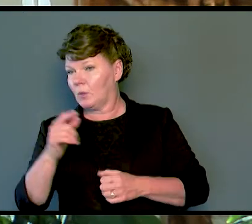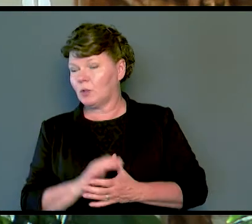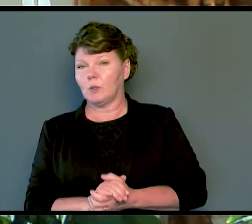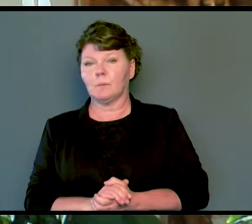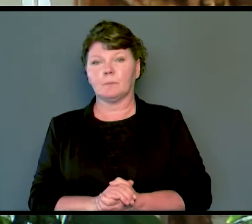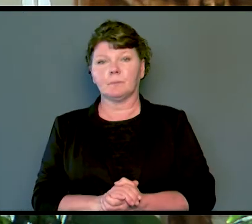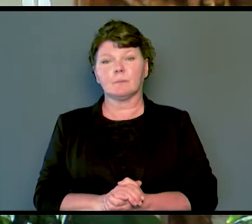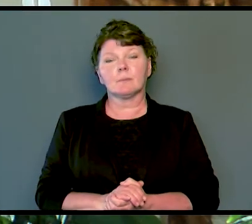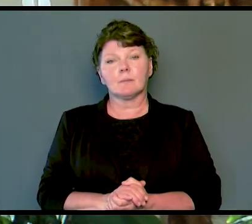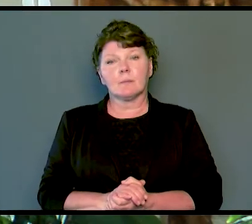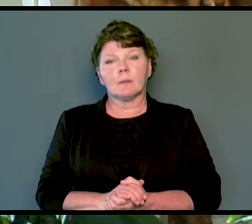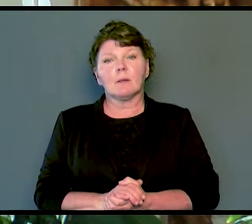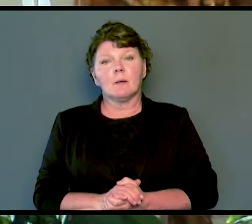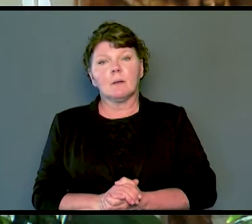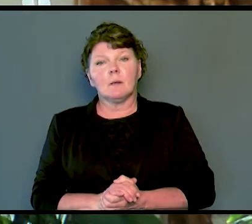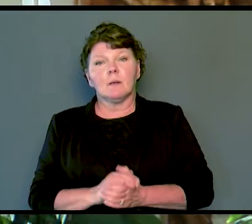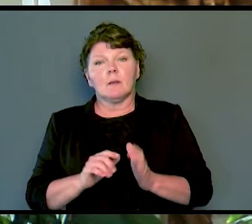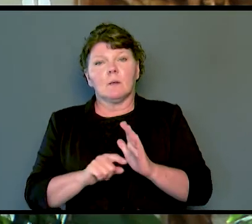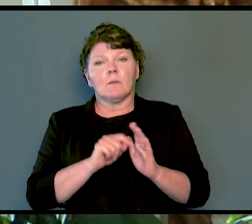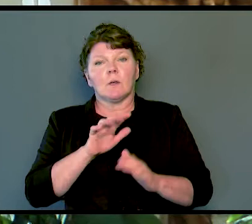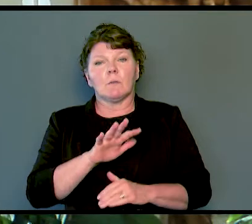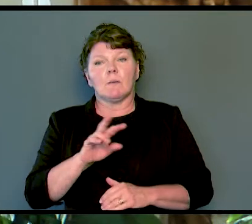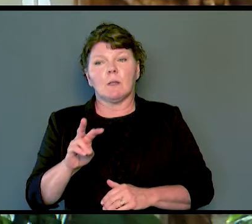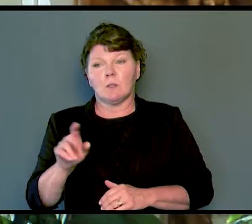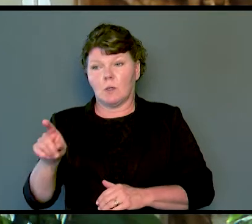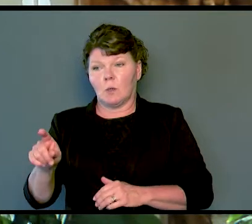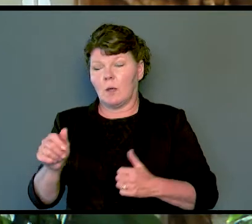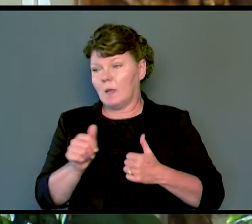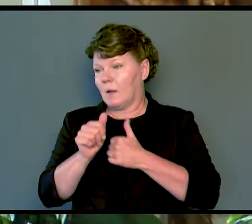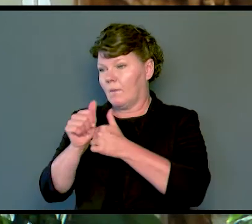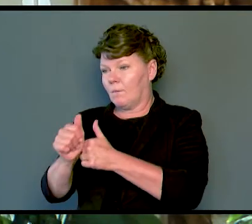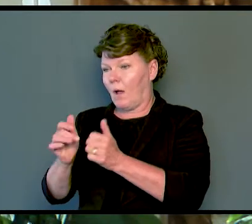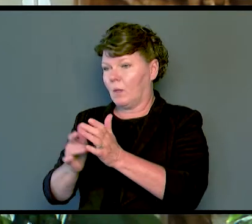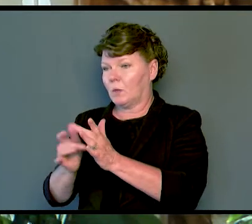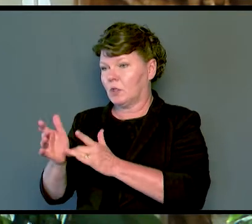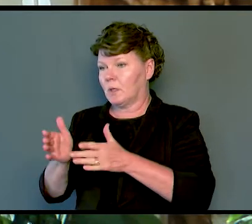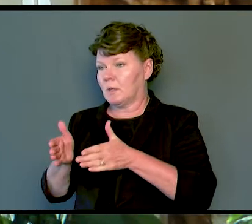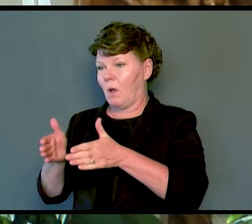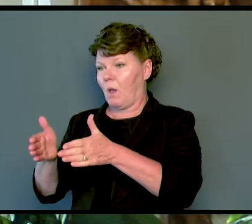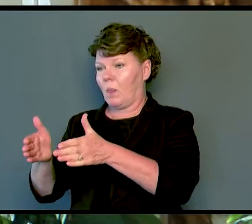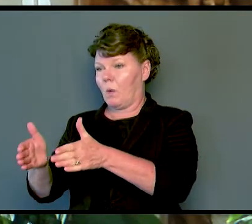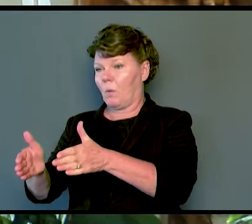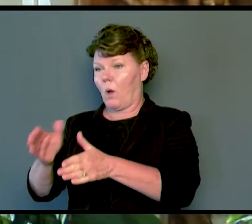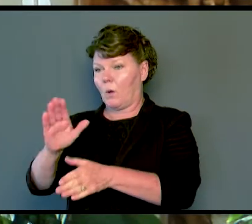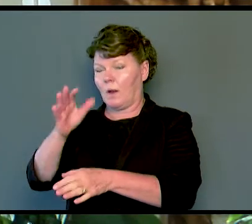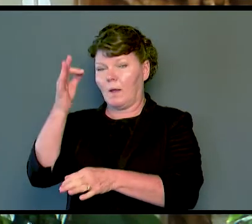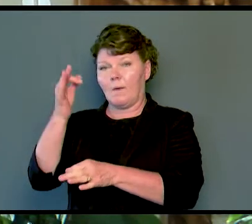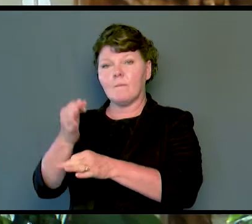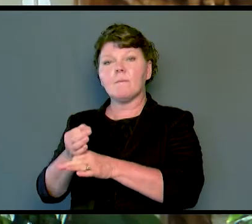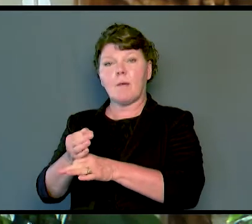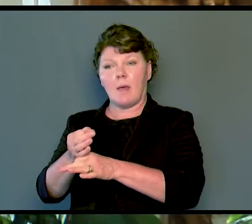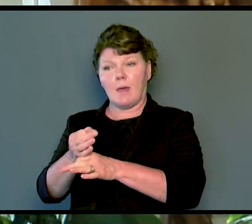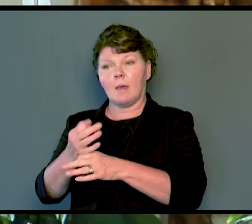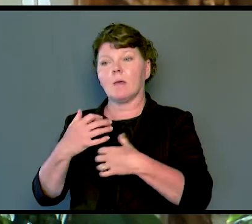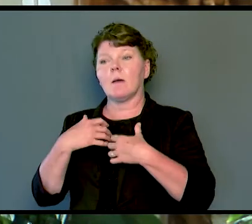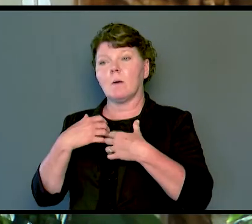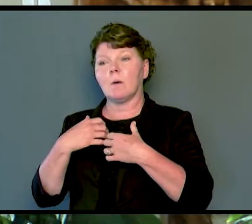you well." And as it says in verse 52, he followed Jesus on the road. His faith was